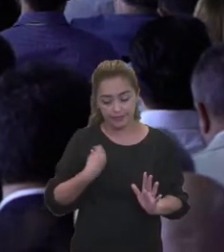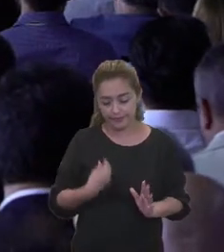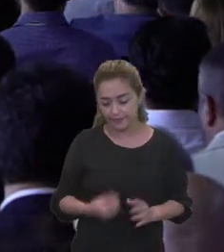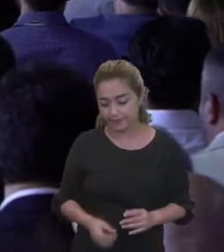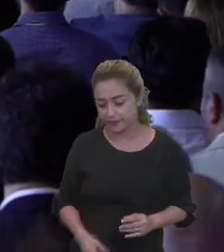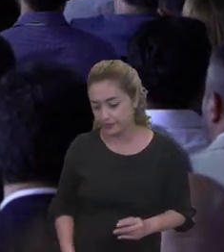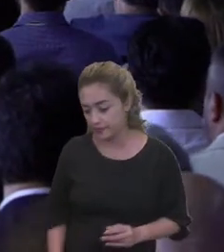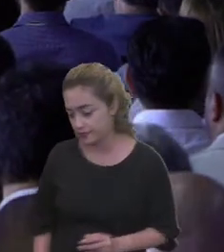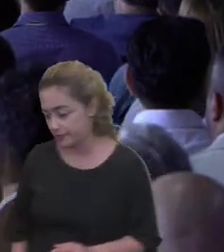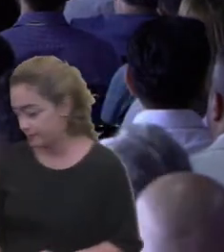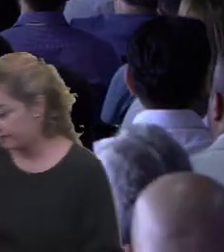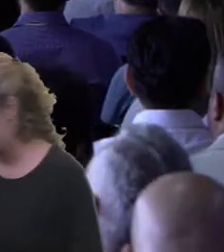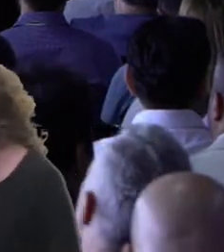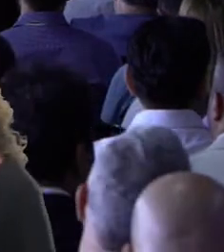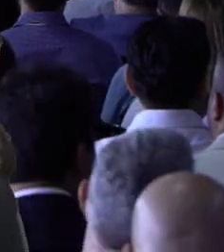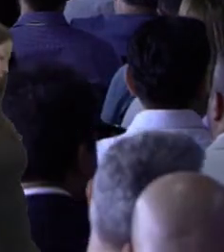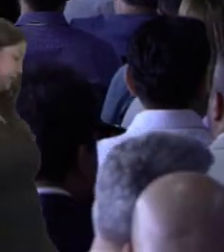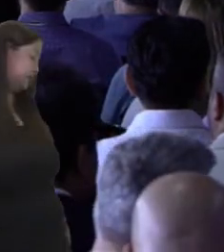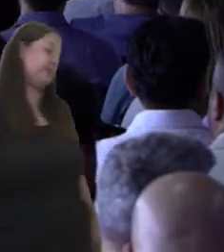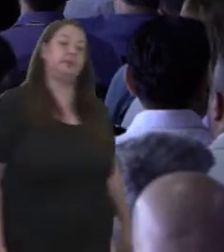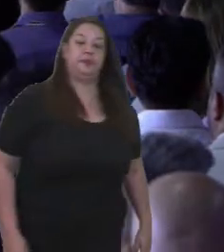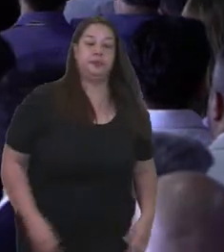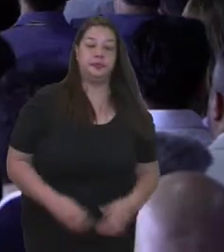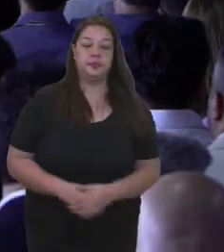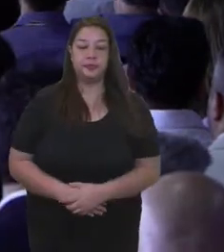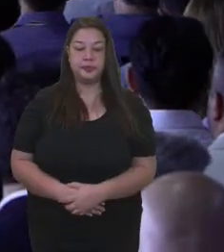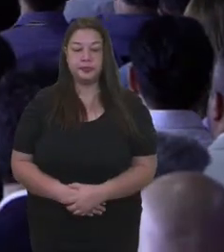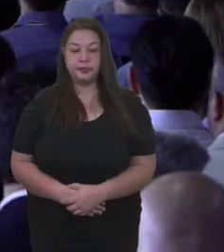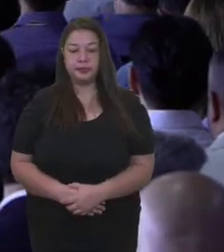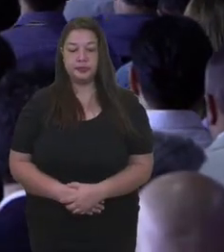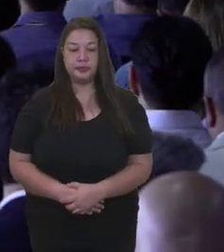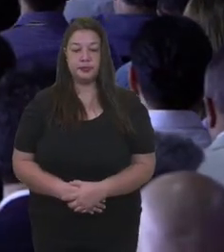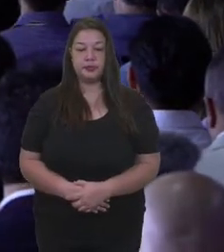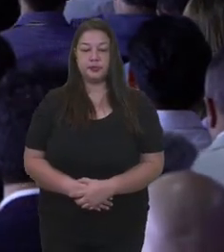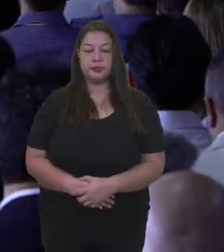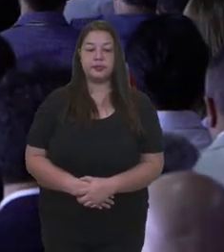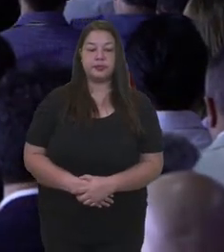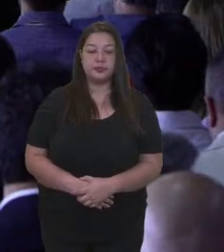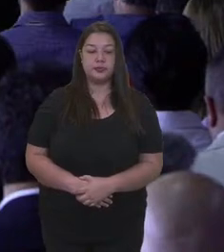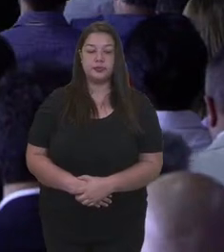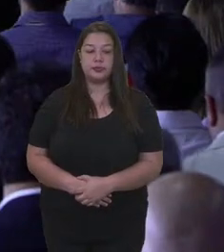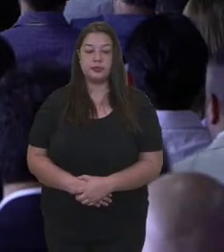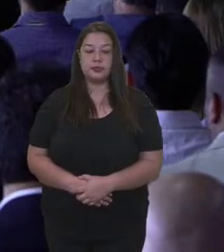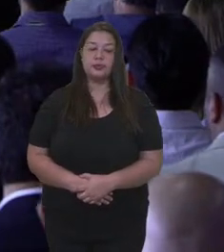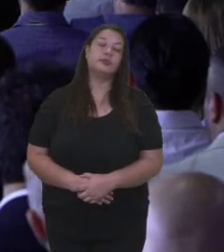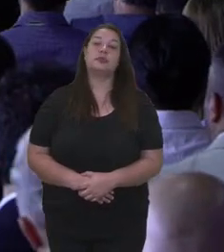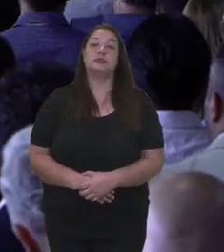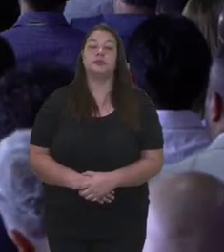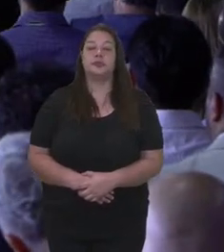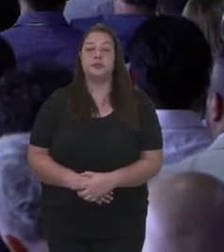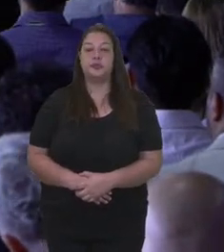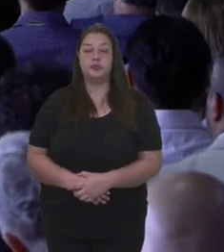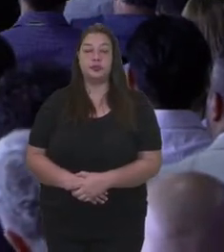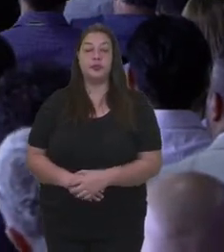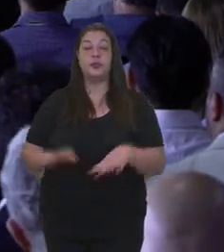we make in our brand, which is why the client chooses us. It is involved, engaged with the process together with